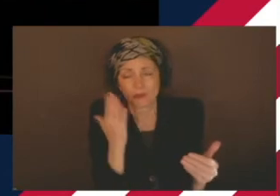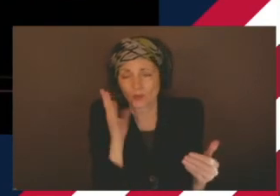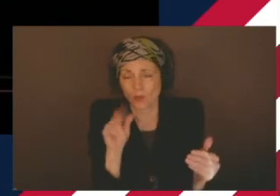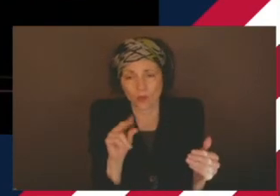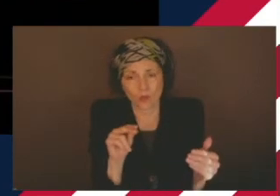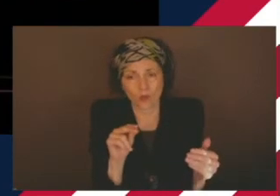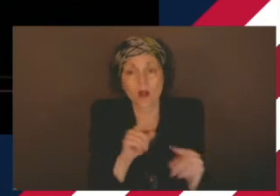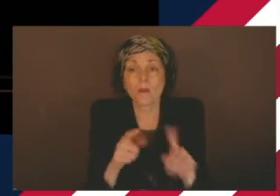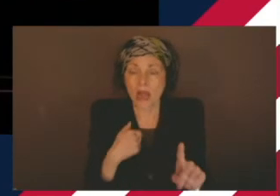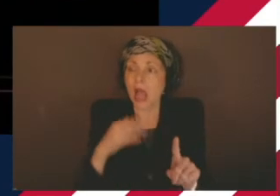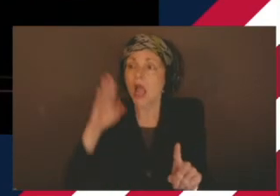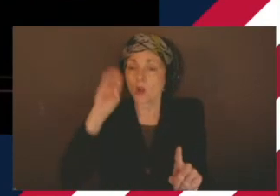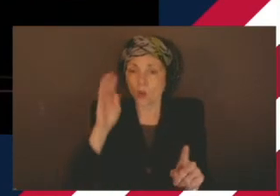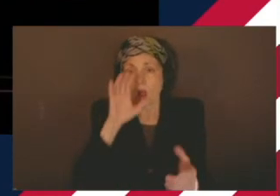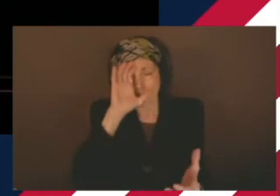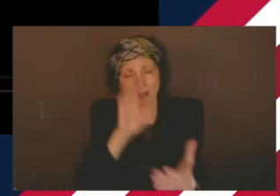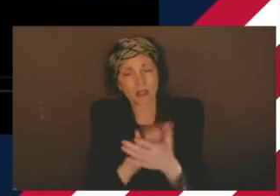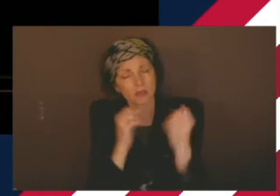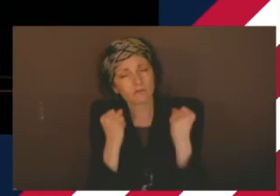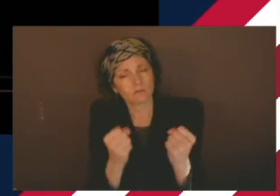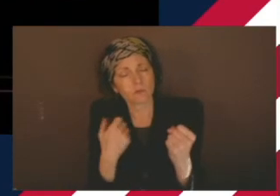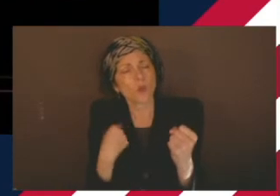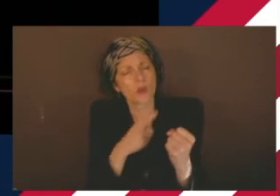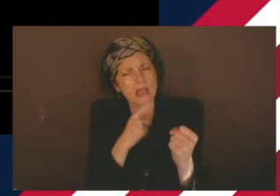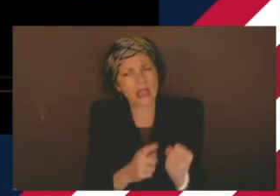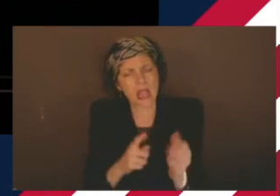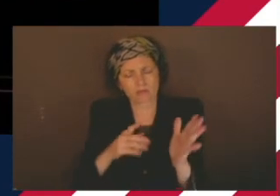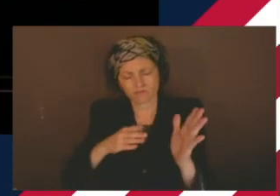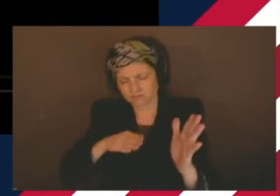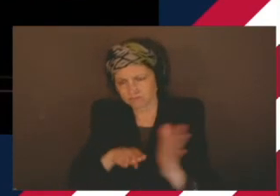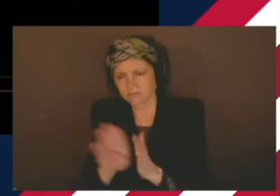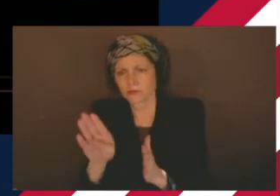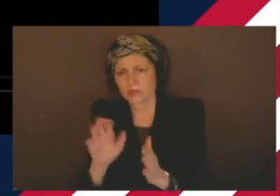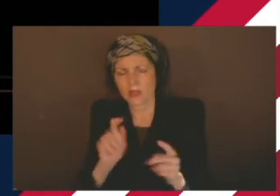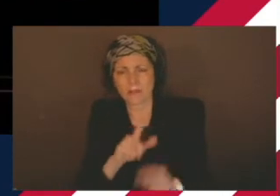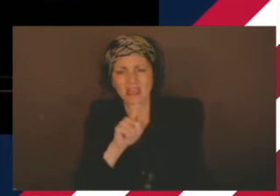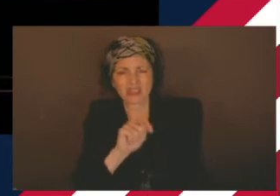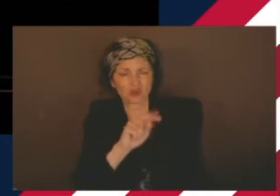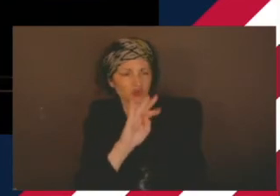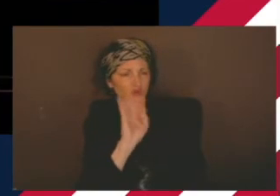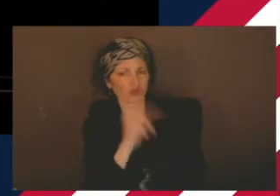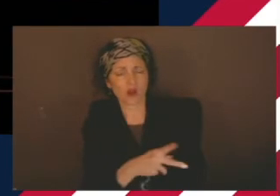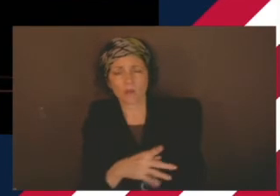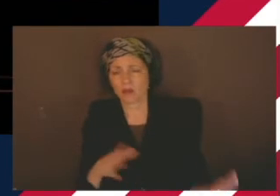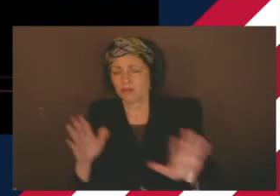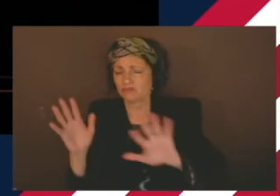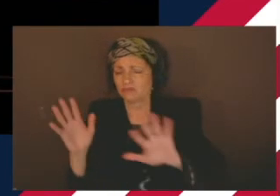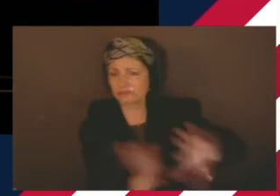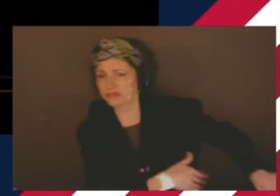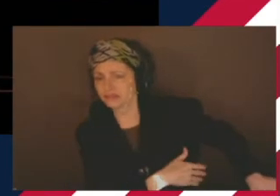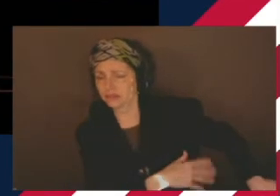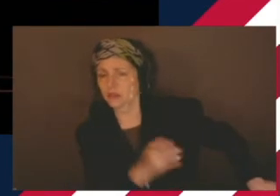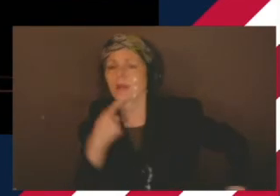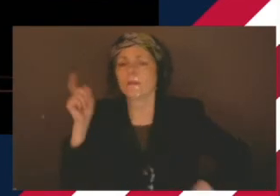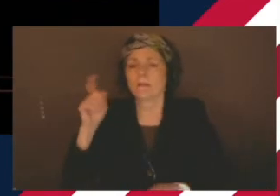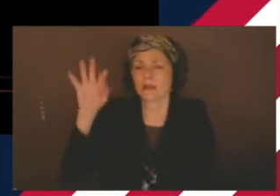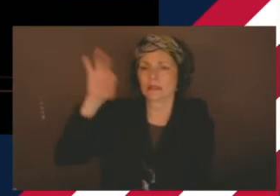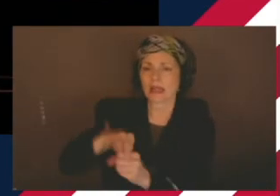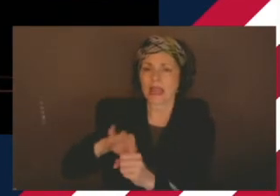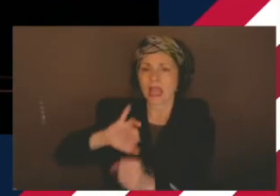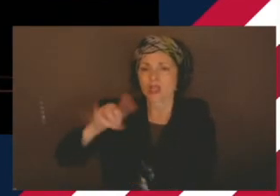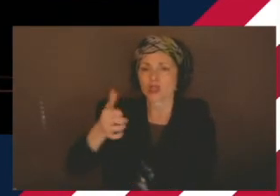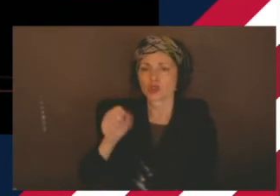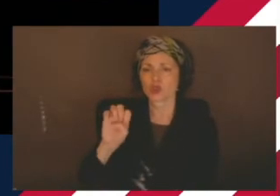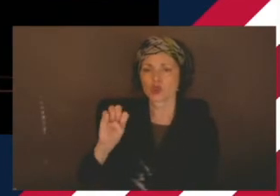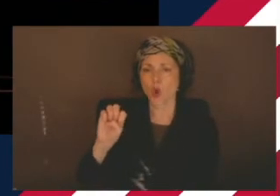and resign Donald Trump to the dustbin of history and elect Joe Biden as president. Drafting